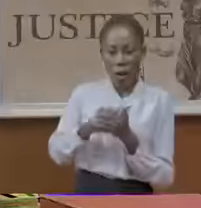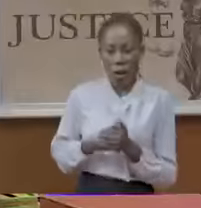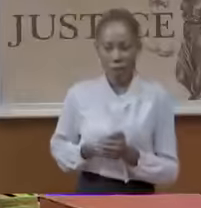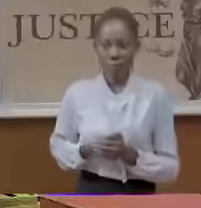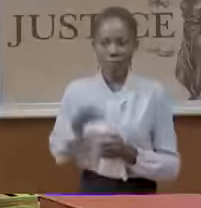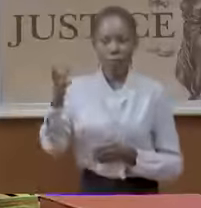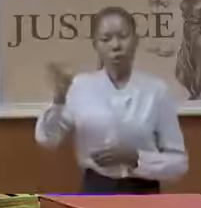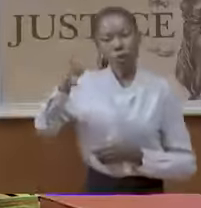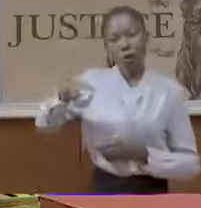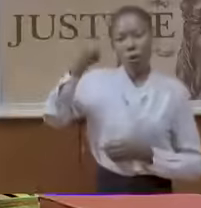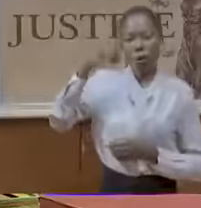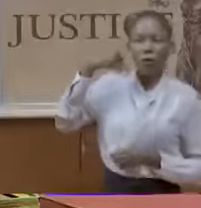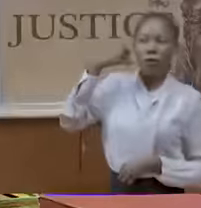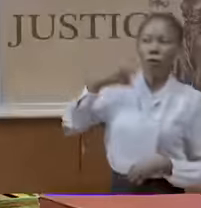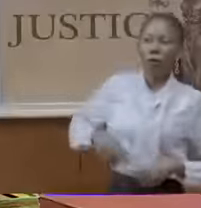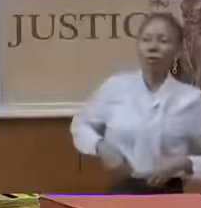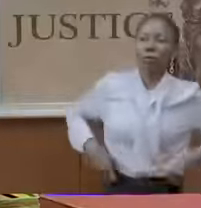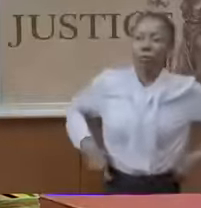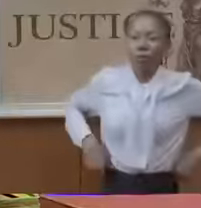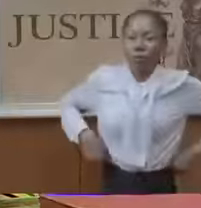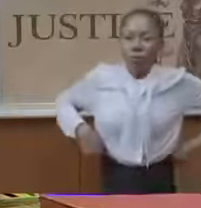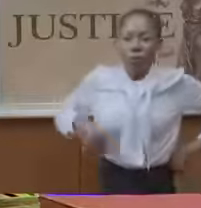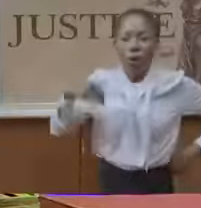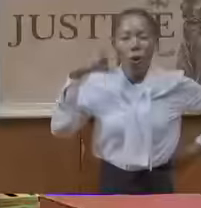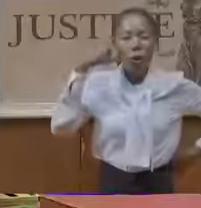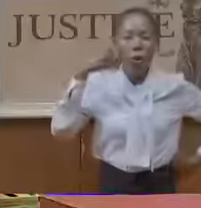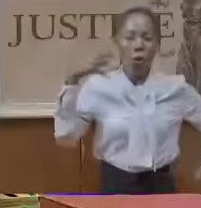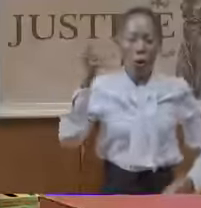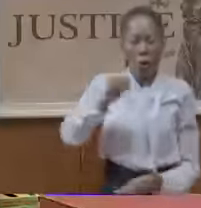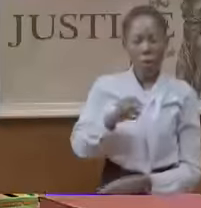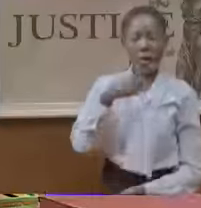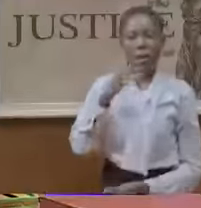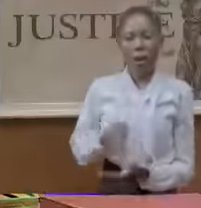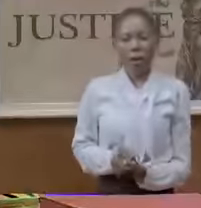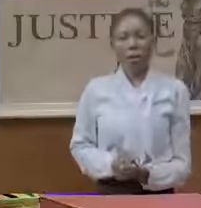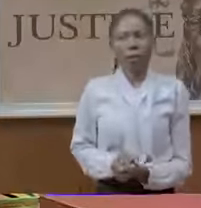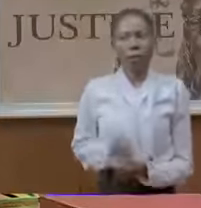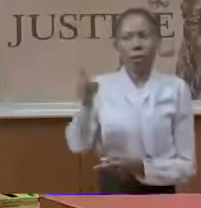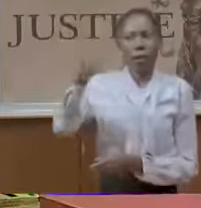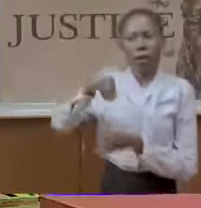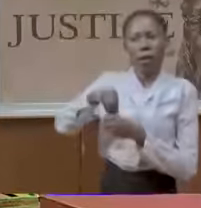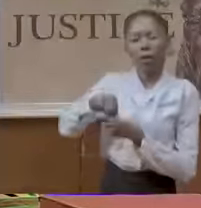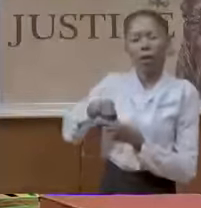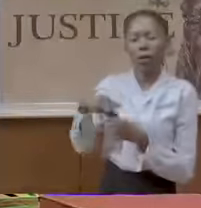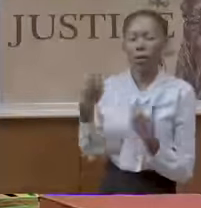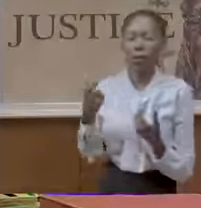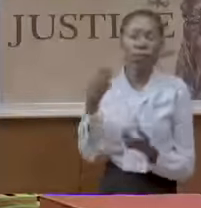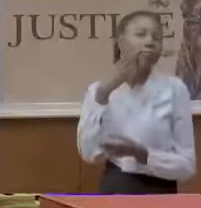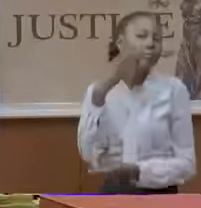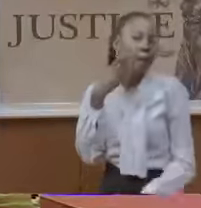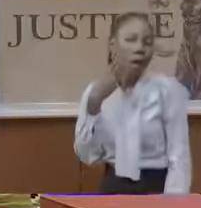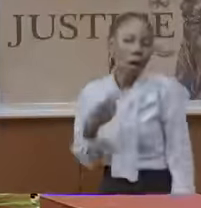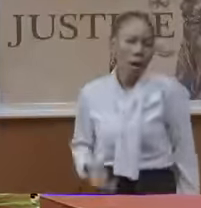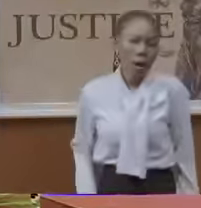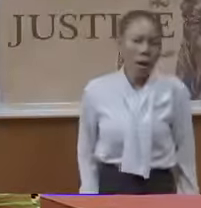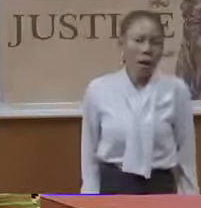I took my daughter's phone. I didn't use my number. I called down my colleague. I said, where are you? He said, I'm in a hotel with my girl. We are having some meeting.